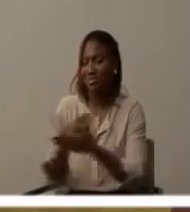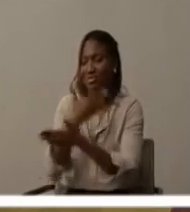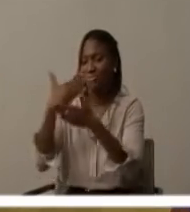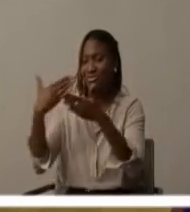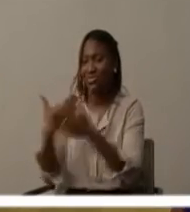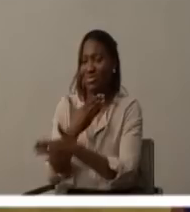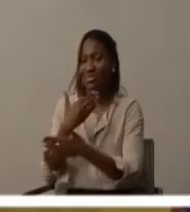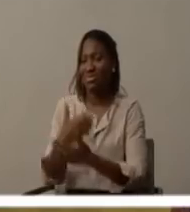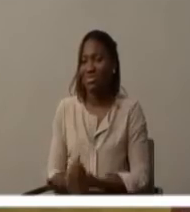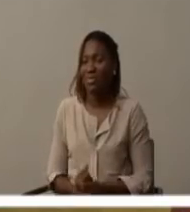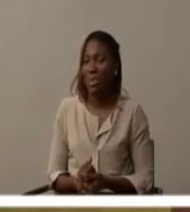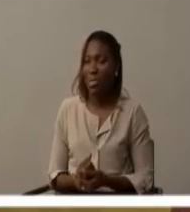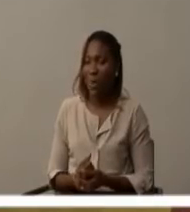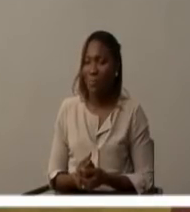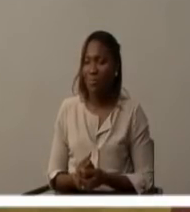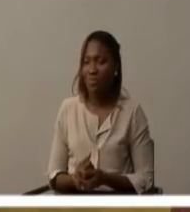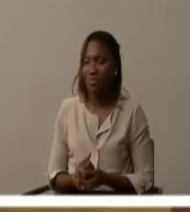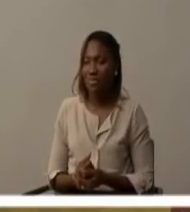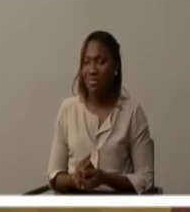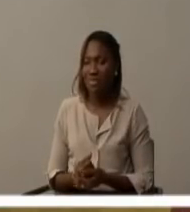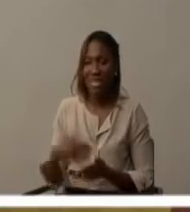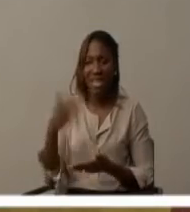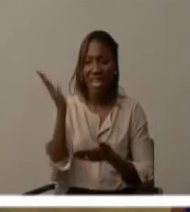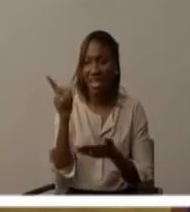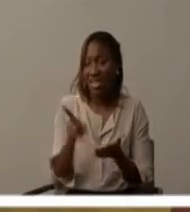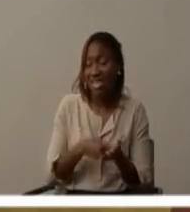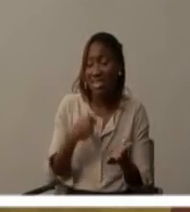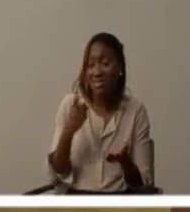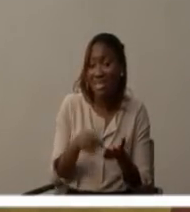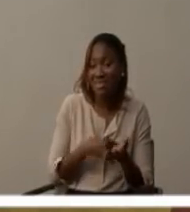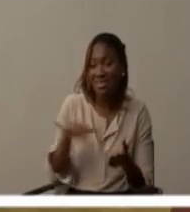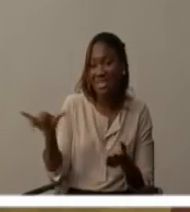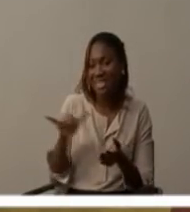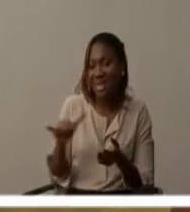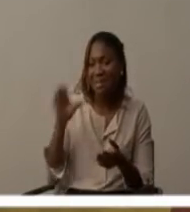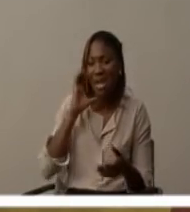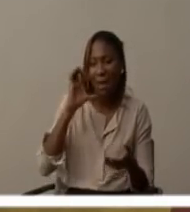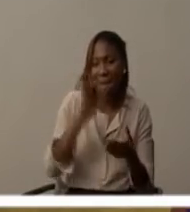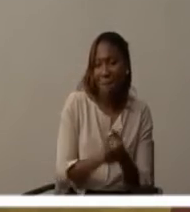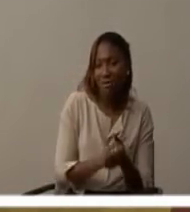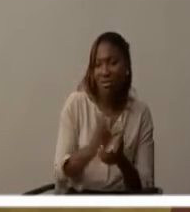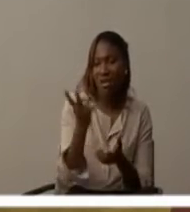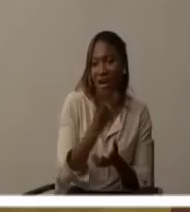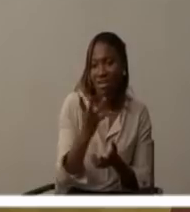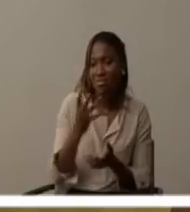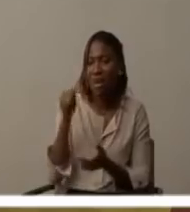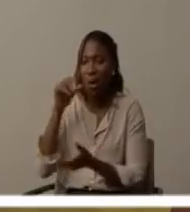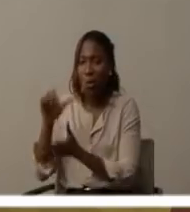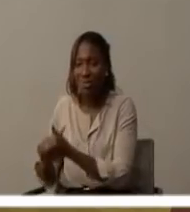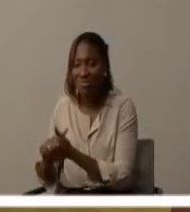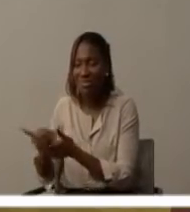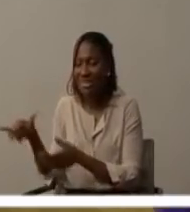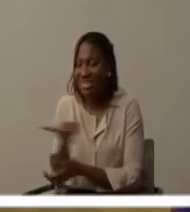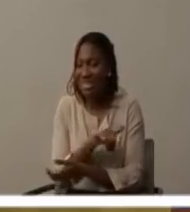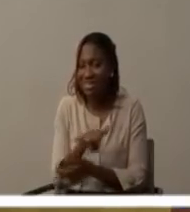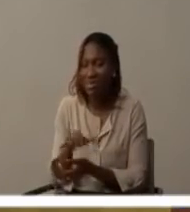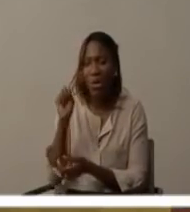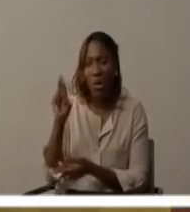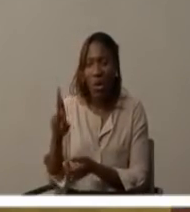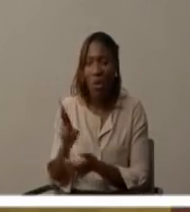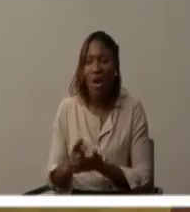spouse? You know exactly which button to press to bind them? You know what I'm talking about? A friend, a parent,